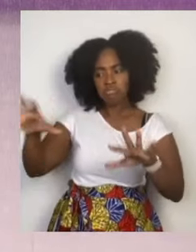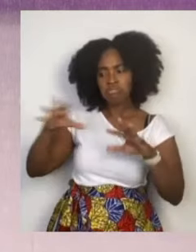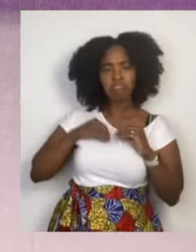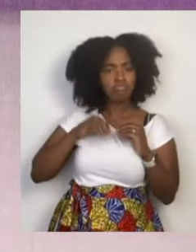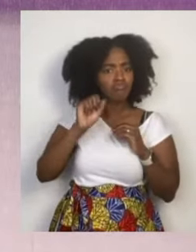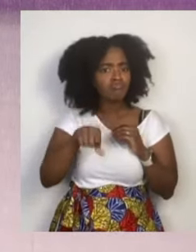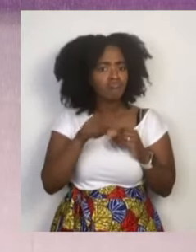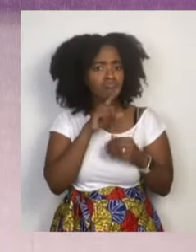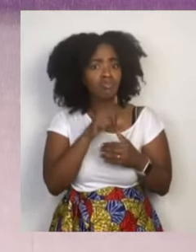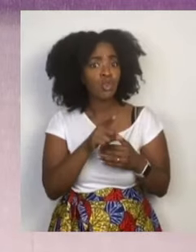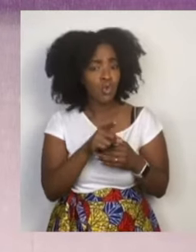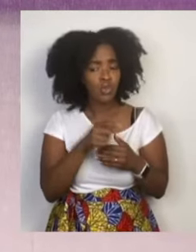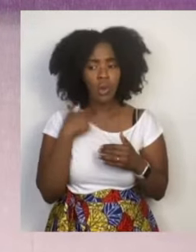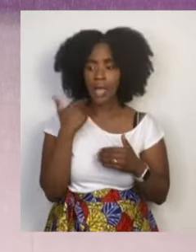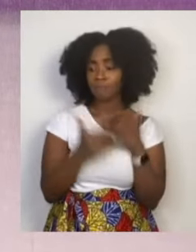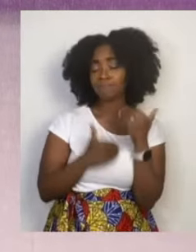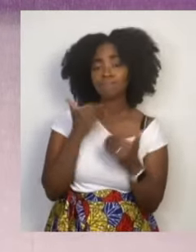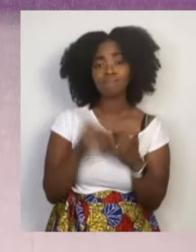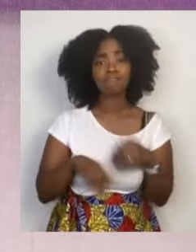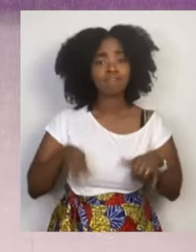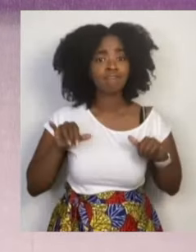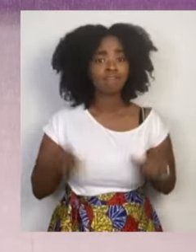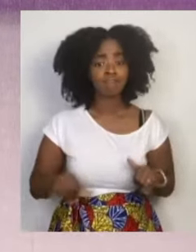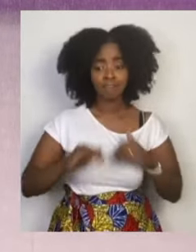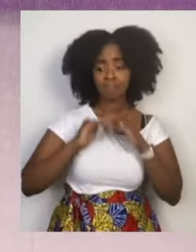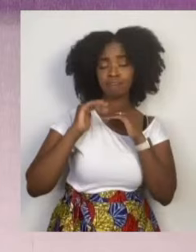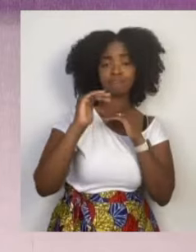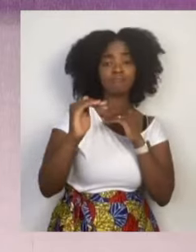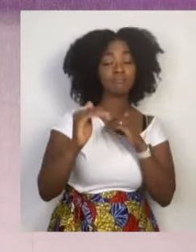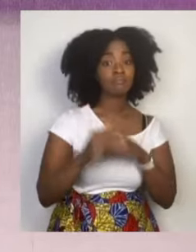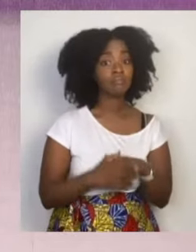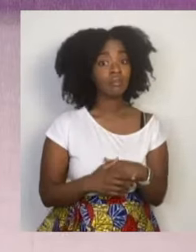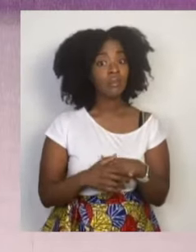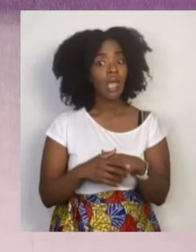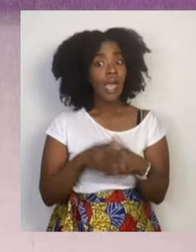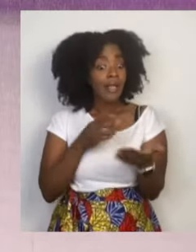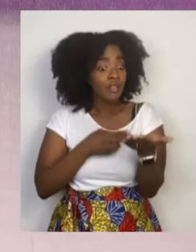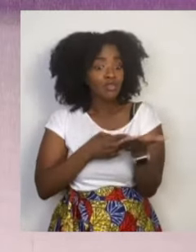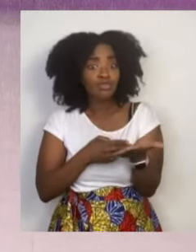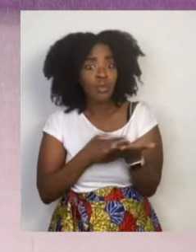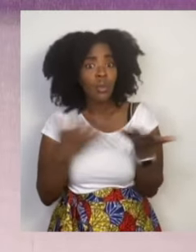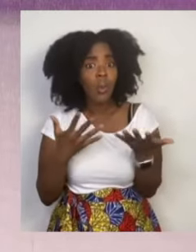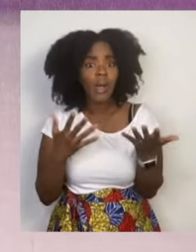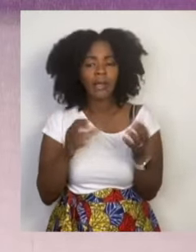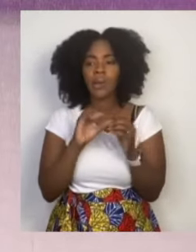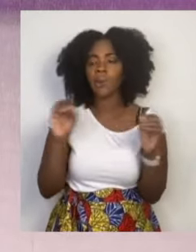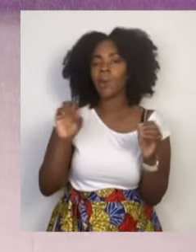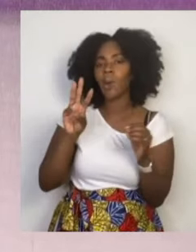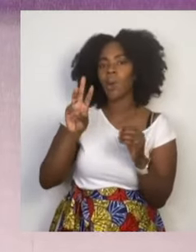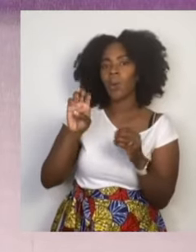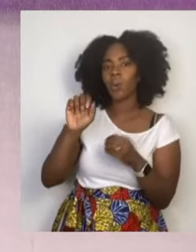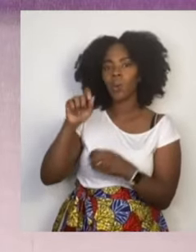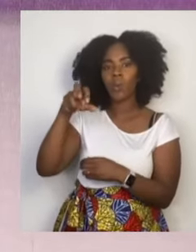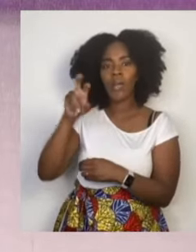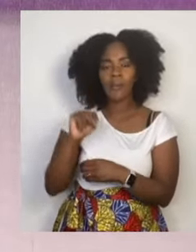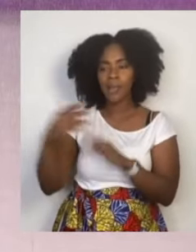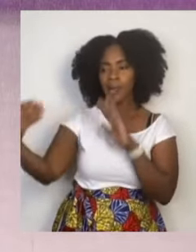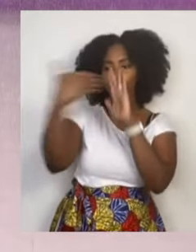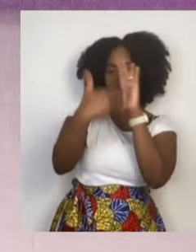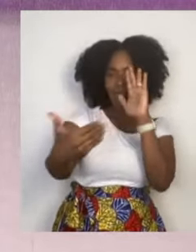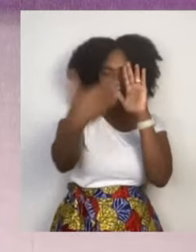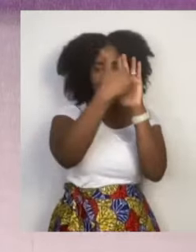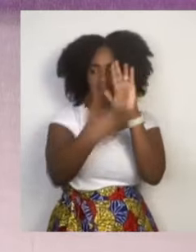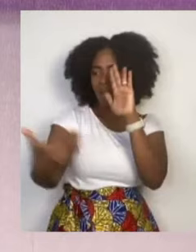And here is the truth. No weapon that is formed against you shall prosper. Here's the truth.